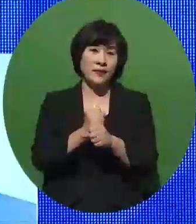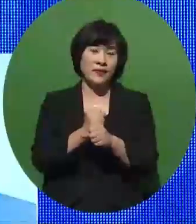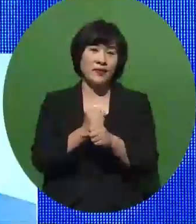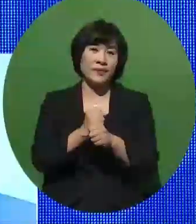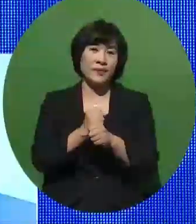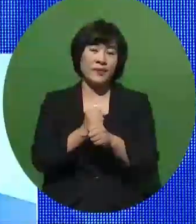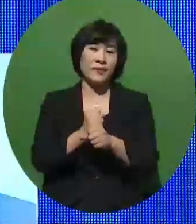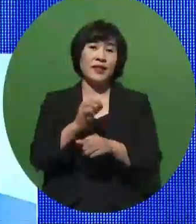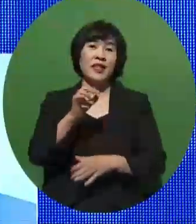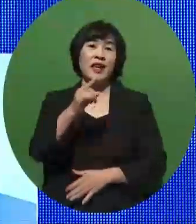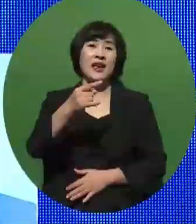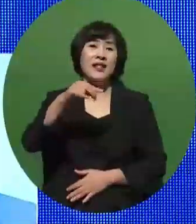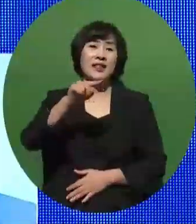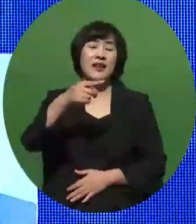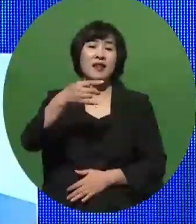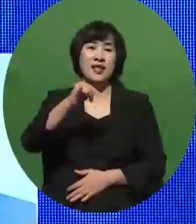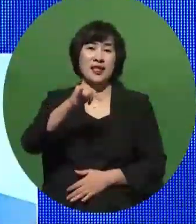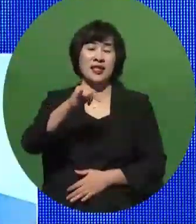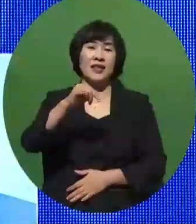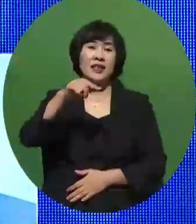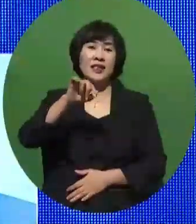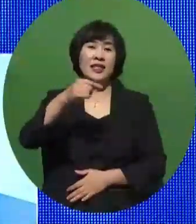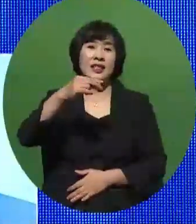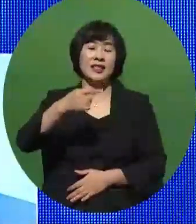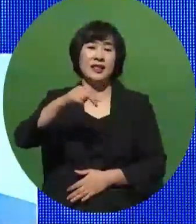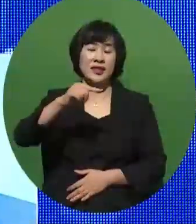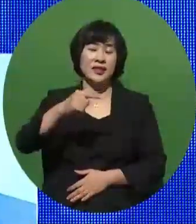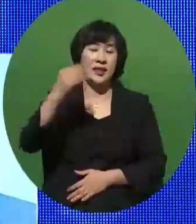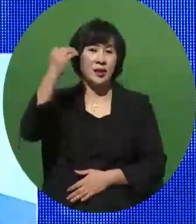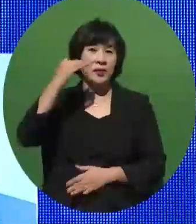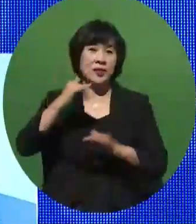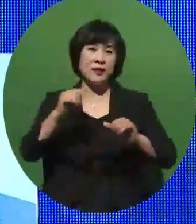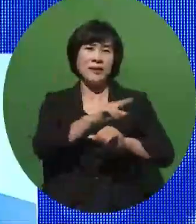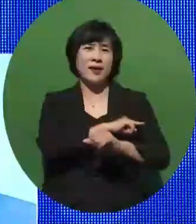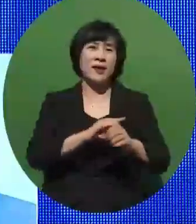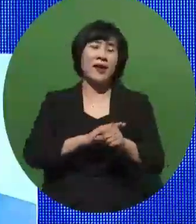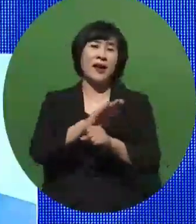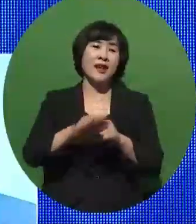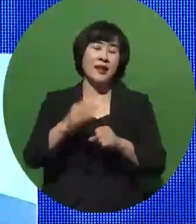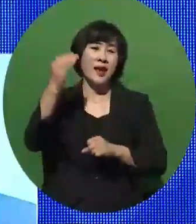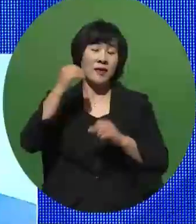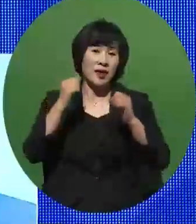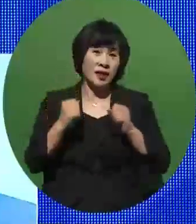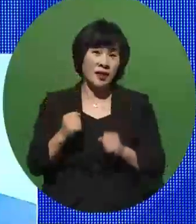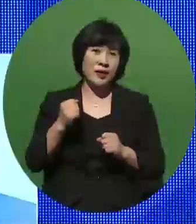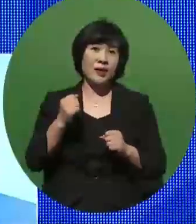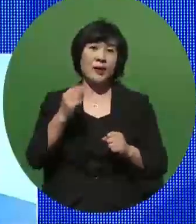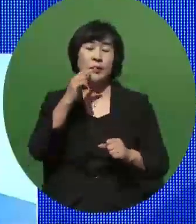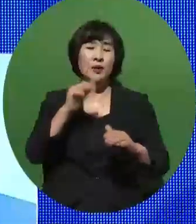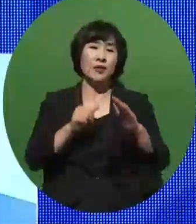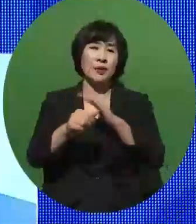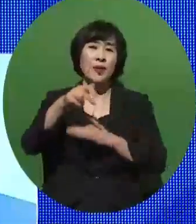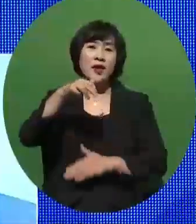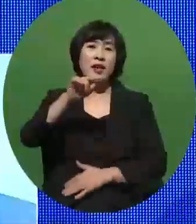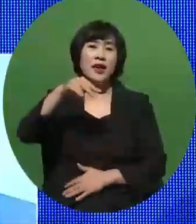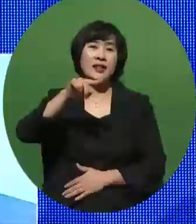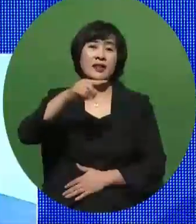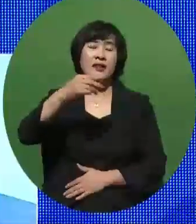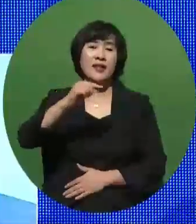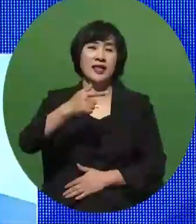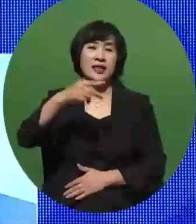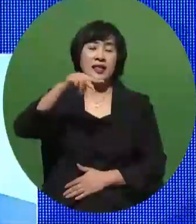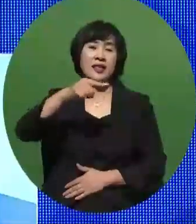Anthony Giddens, author of The Third Way and renowned sociologist, for his congratulatory video